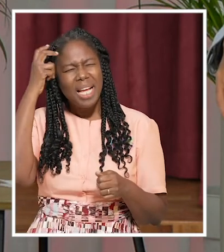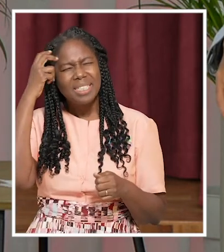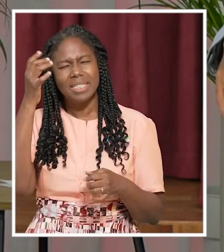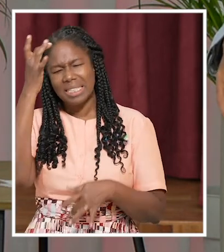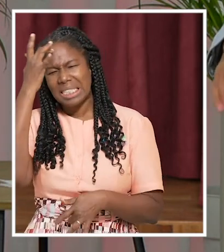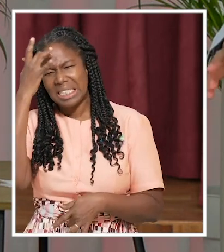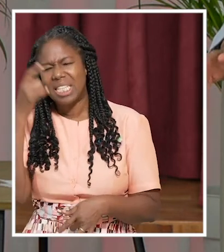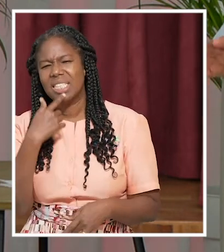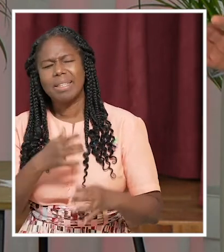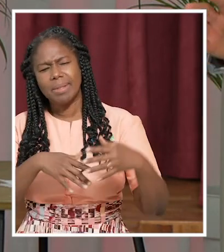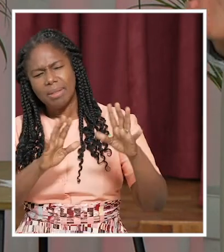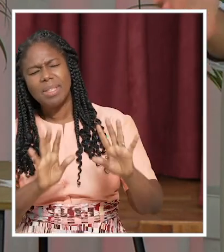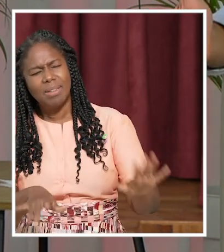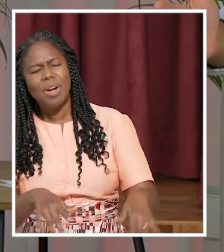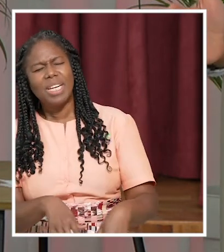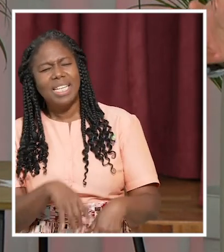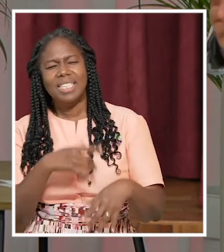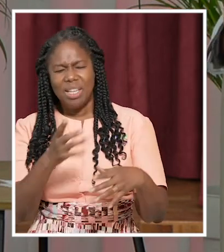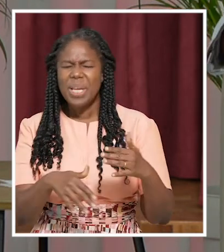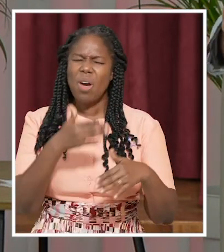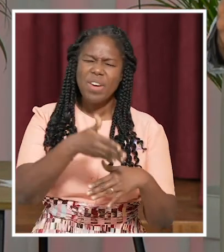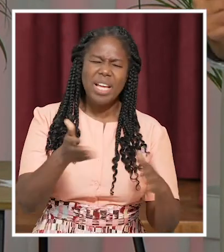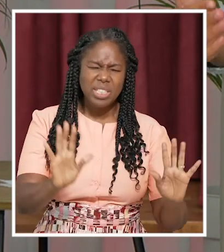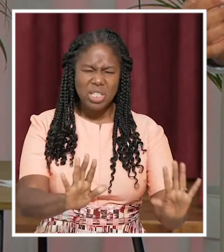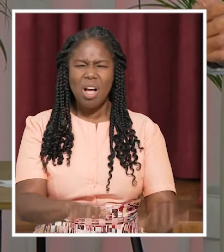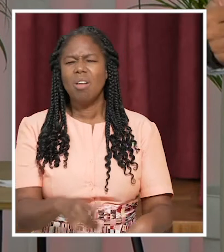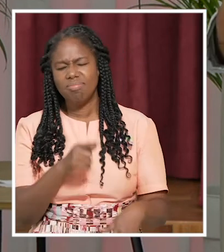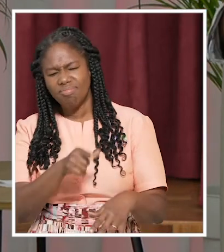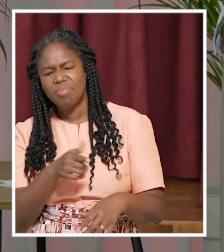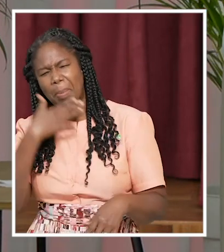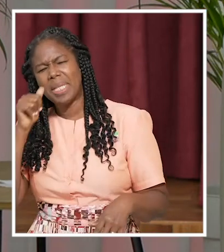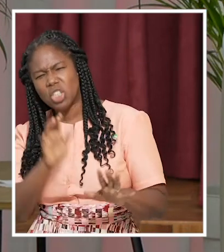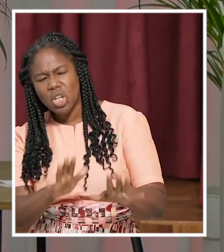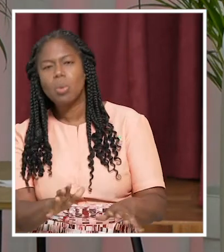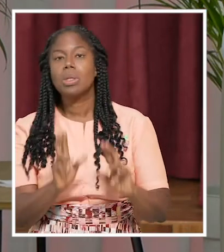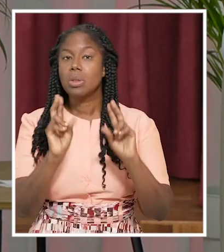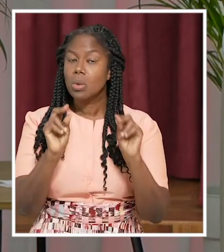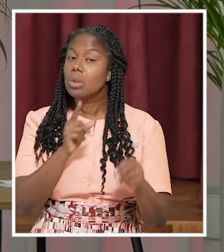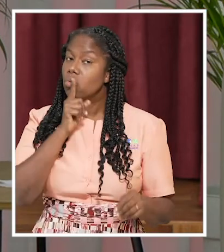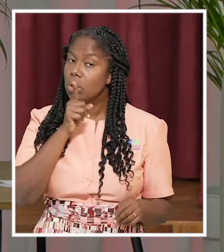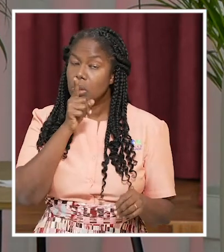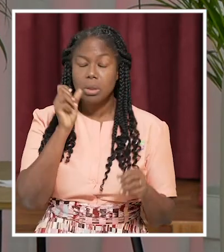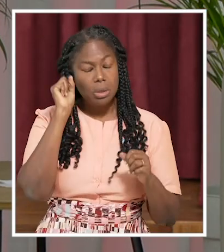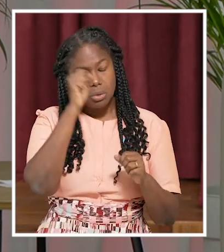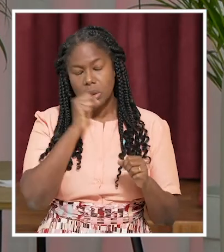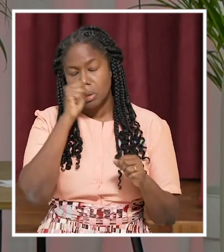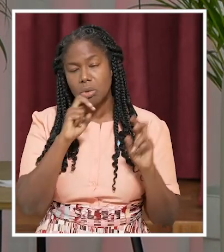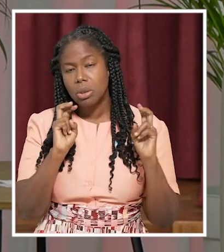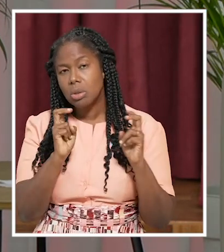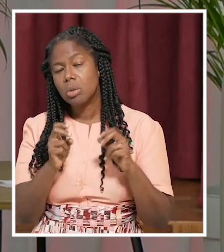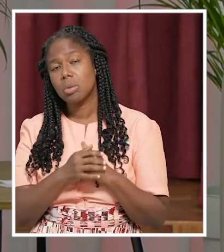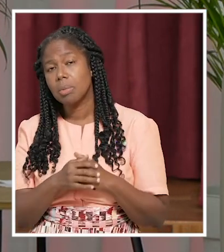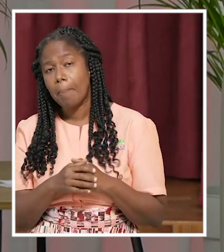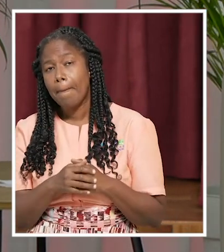going through something, they will get over it. When we're not realizing that these things are real issues, and as Doctor explained to us, where the mind actually affects